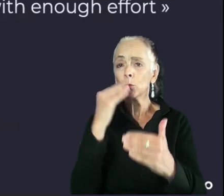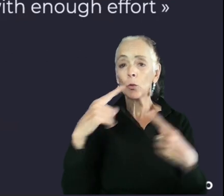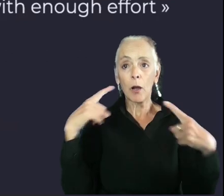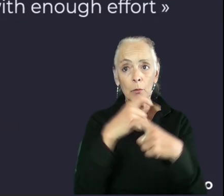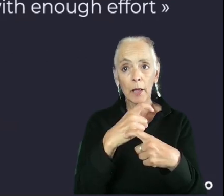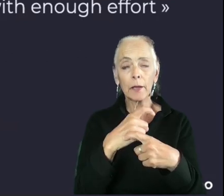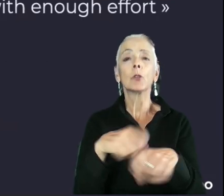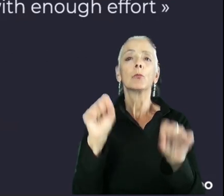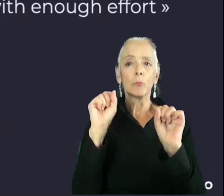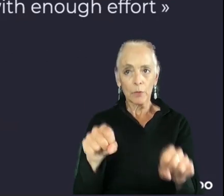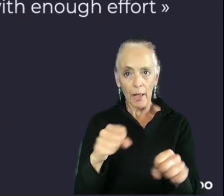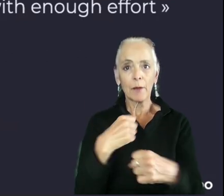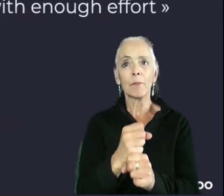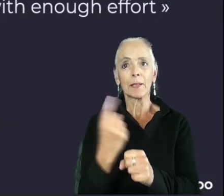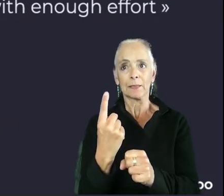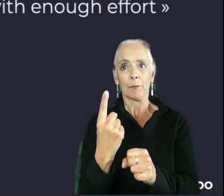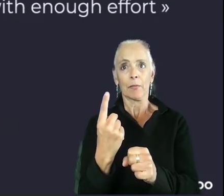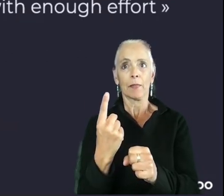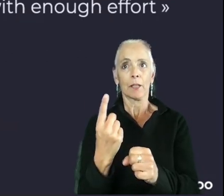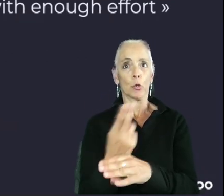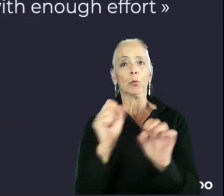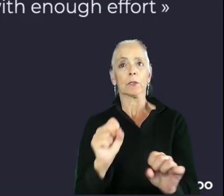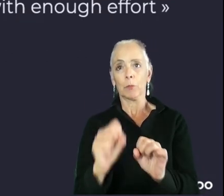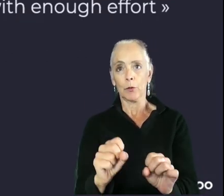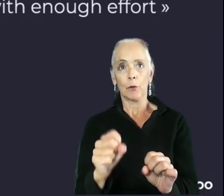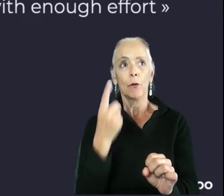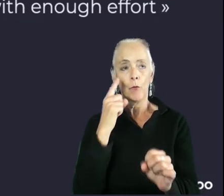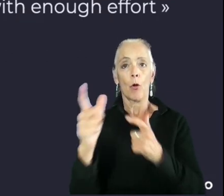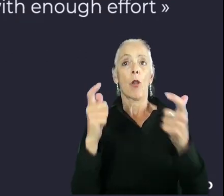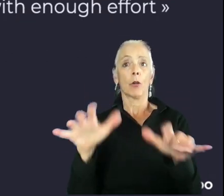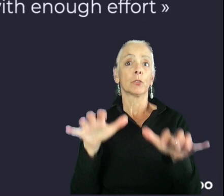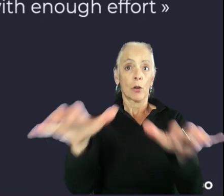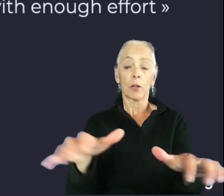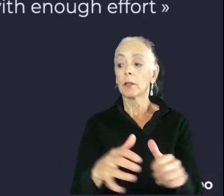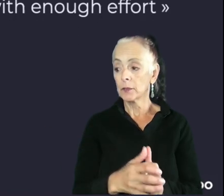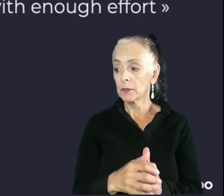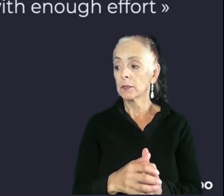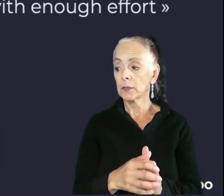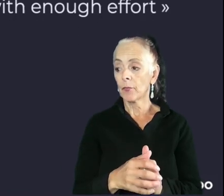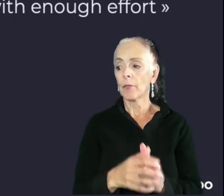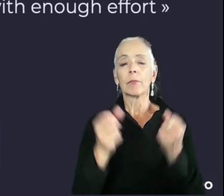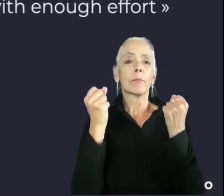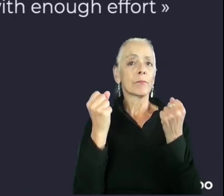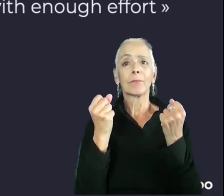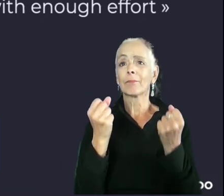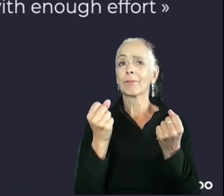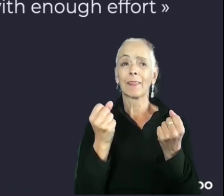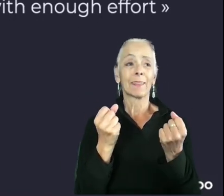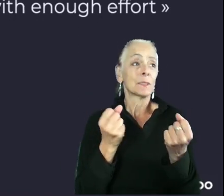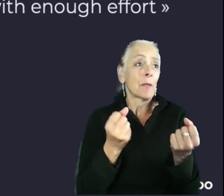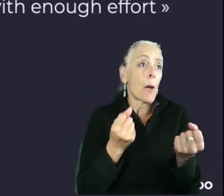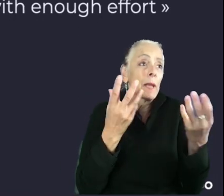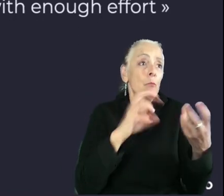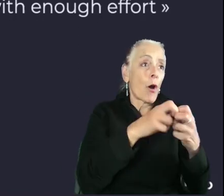is possible to turn it into something very usable for a large audience. And there are as many solutions as there are problems. And some